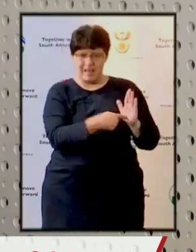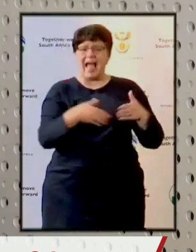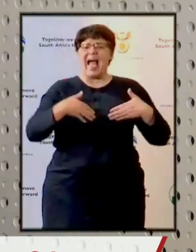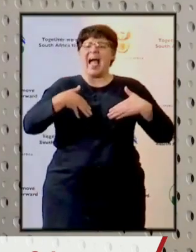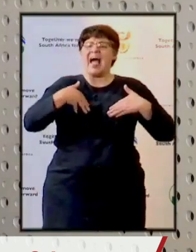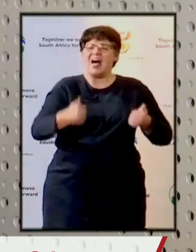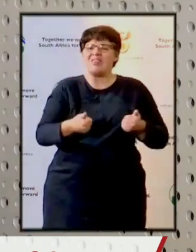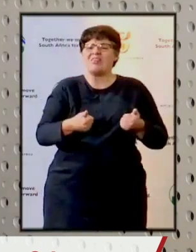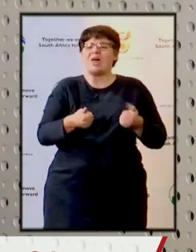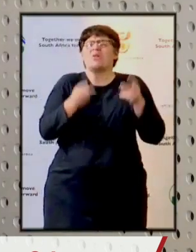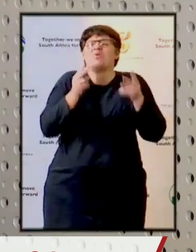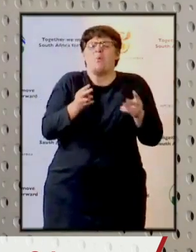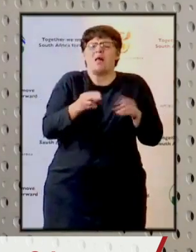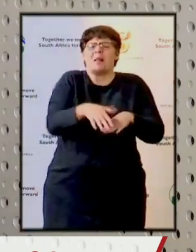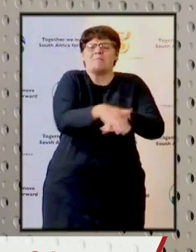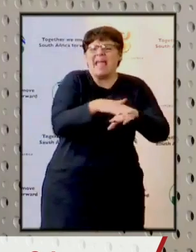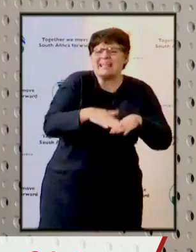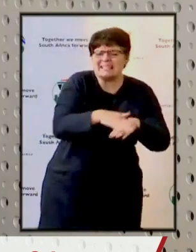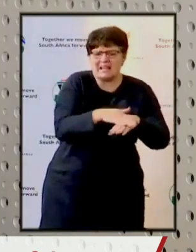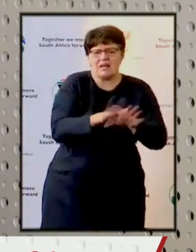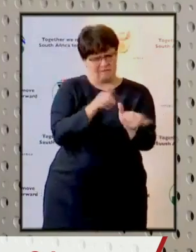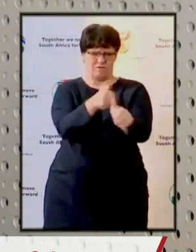protocols, whether they relate to fumigation,